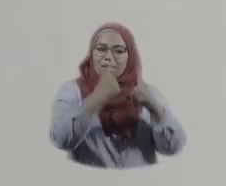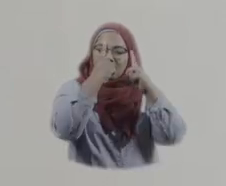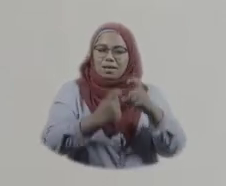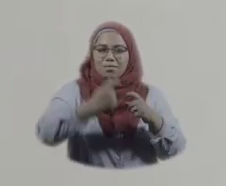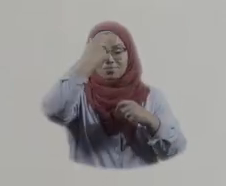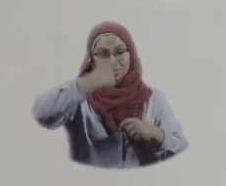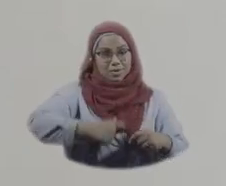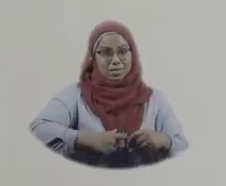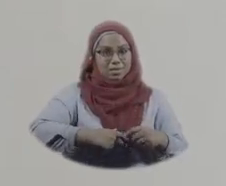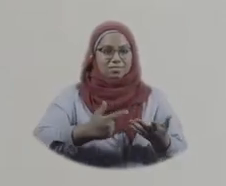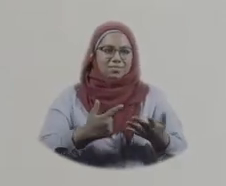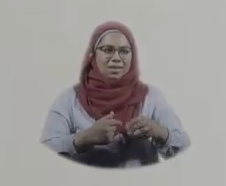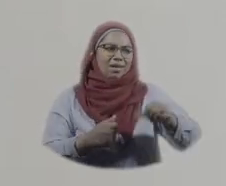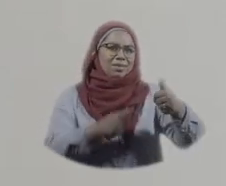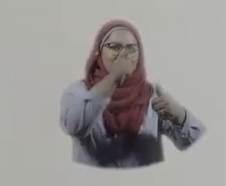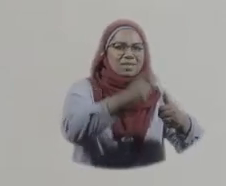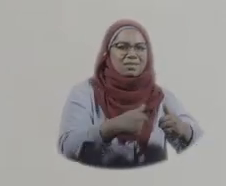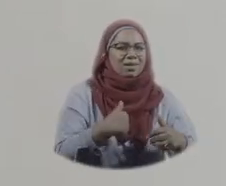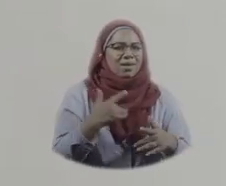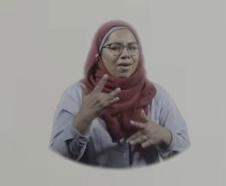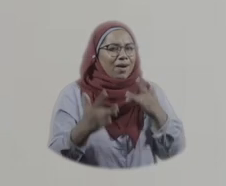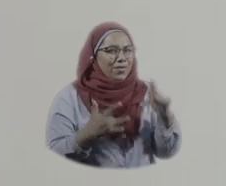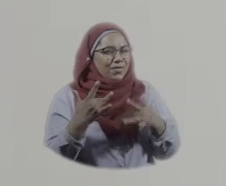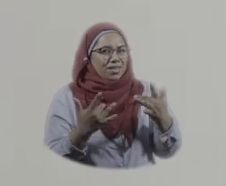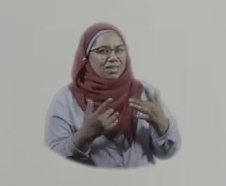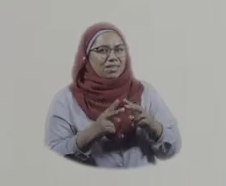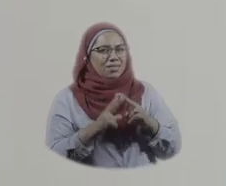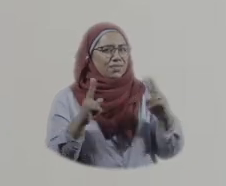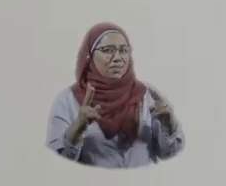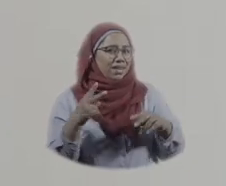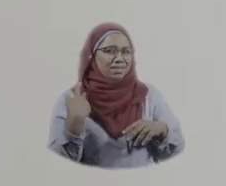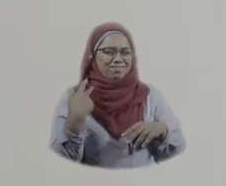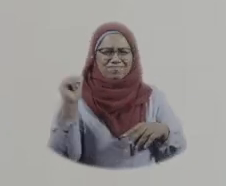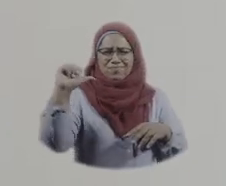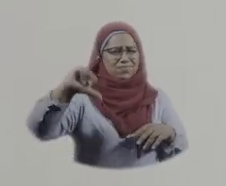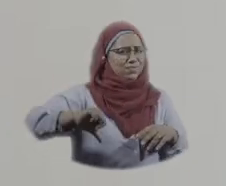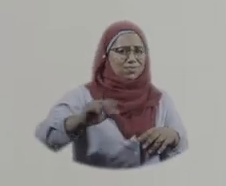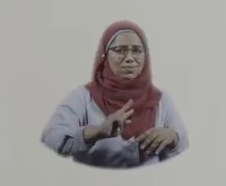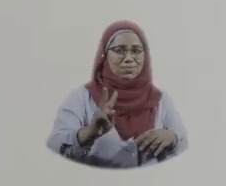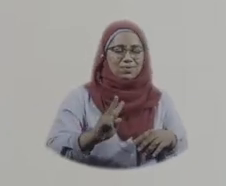check in the eyes of the society. And I feel like that's a pretty ridiculous